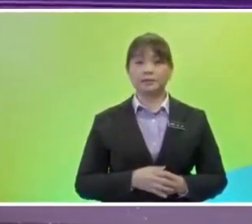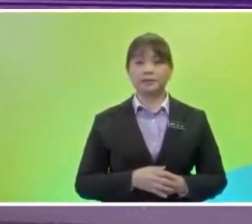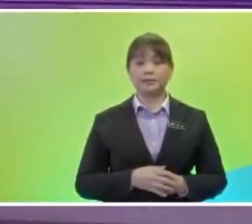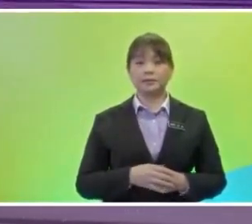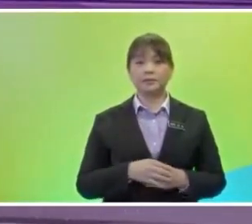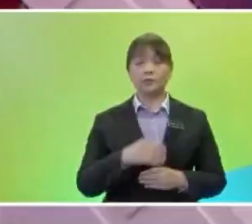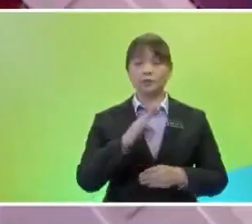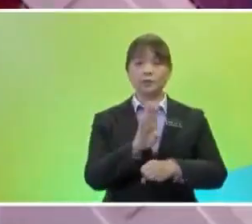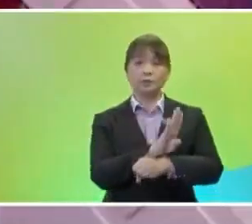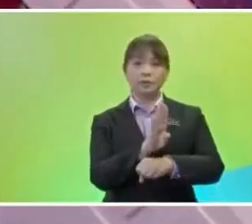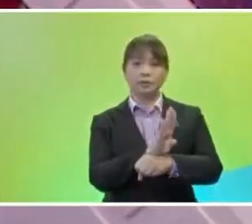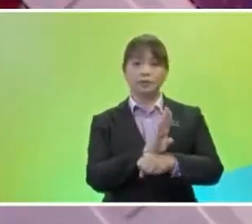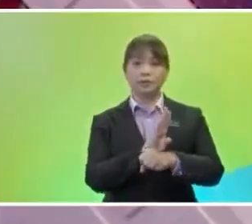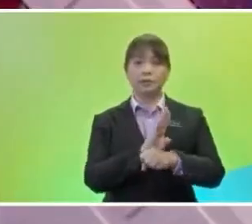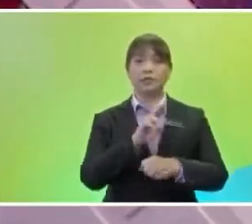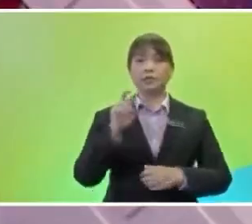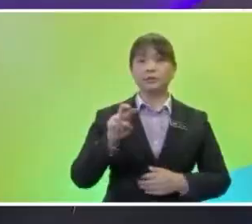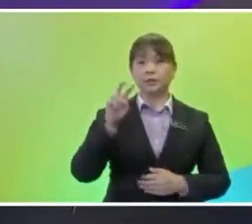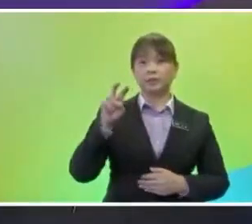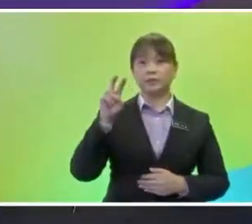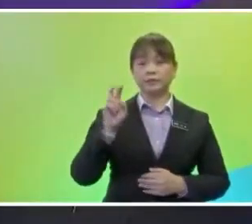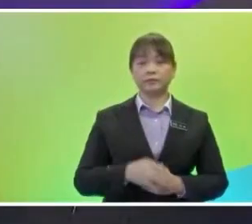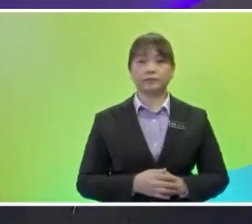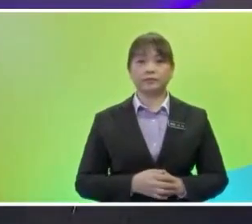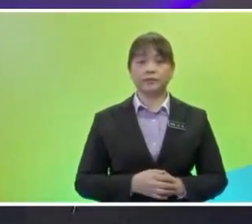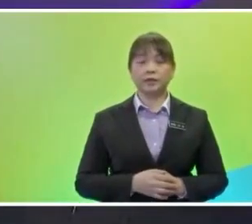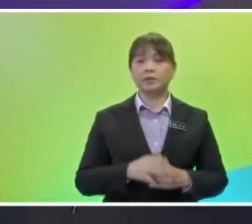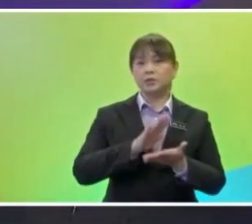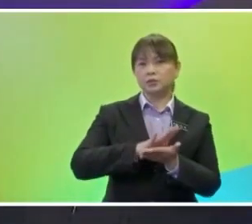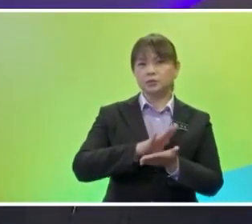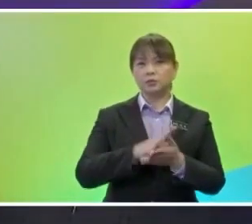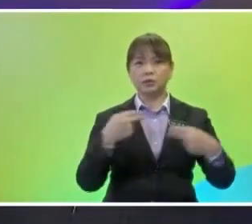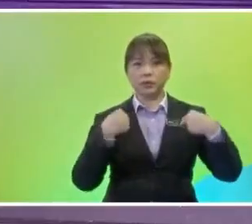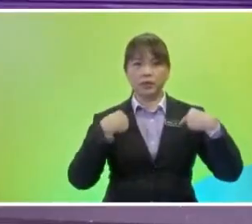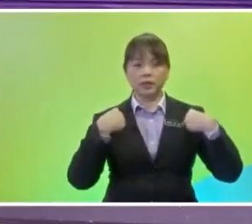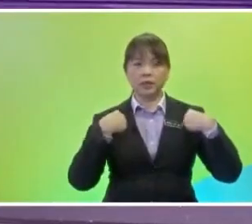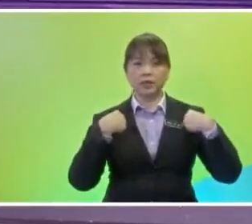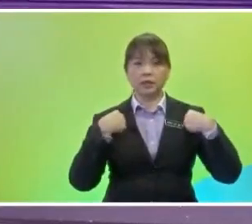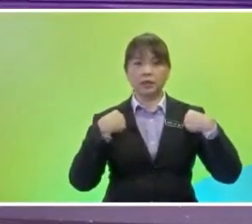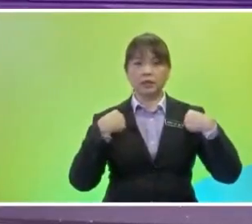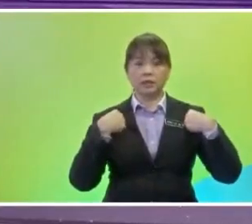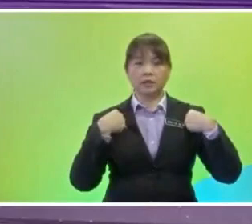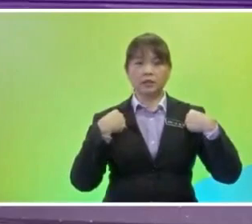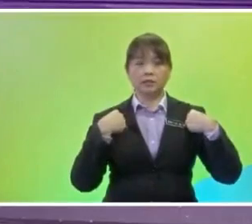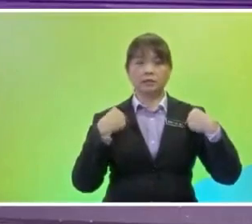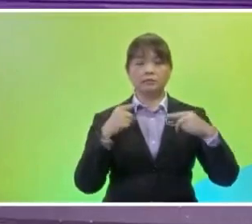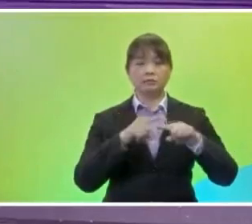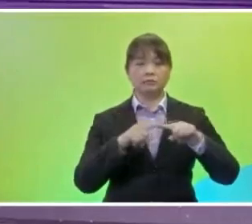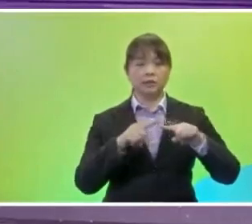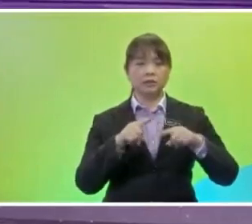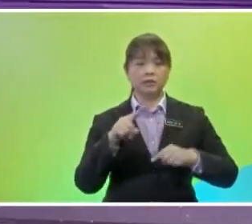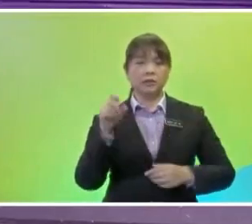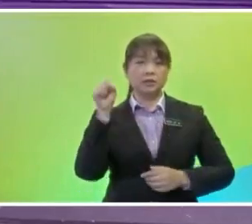doing here? It's a school holiday. Ms. Zakiah, I don't think so. The school holiday is next week, not